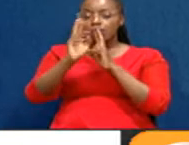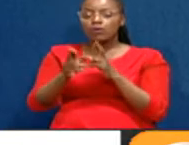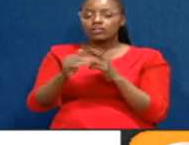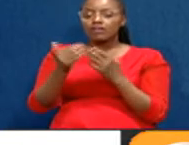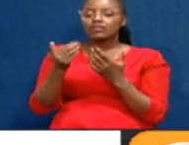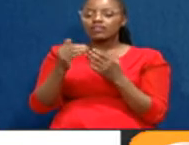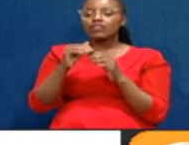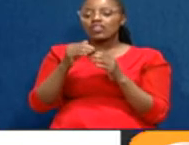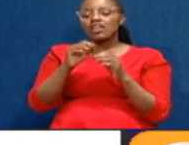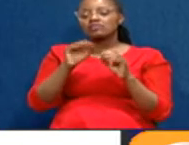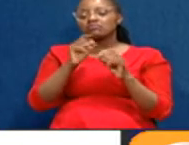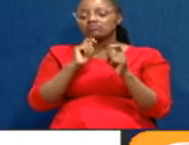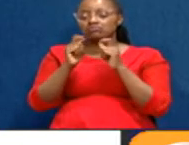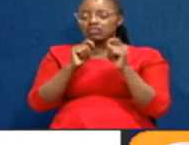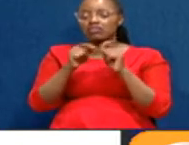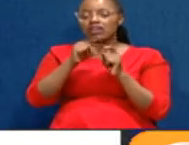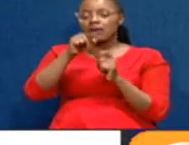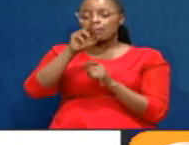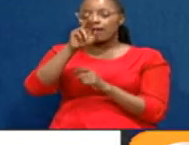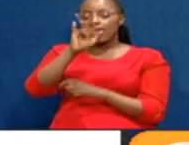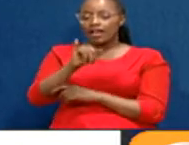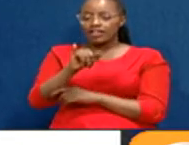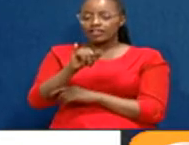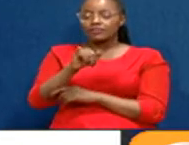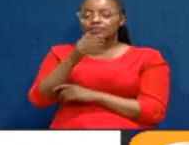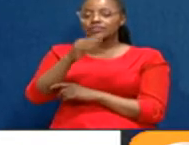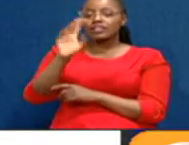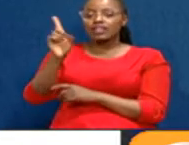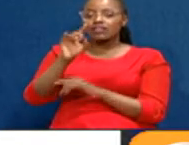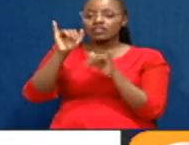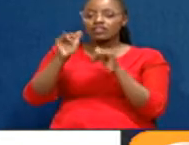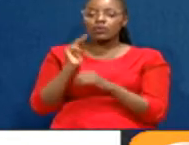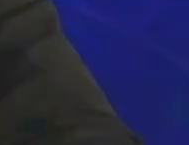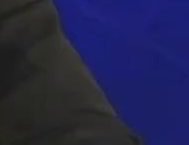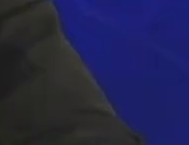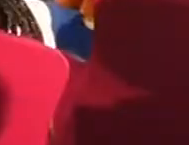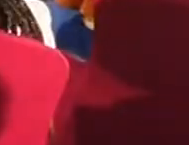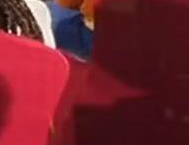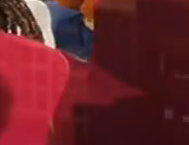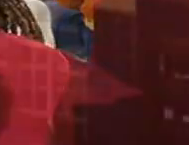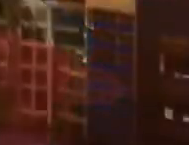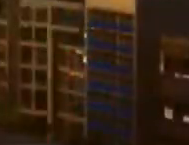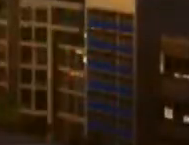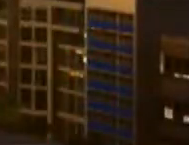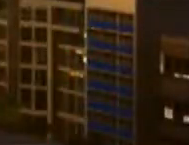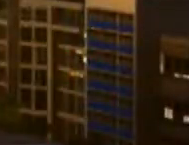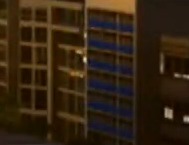Report Town Hall Session live at the Panari Hotel here in Nairobi. Stay with us. We'll be right back.